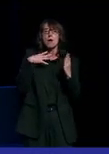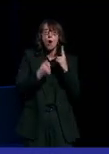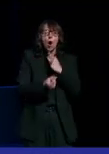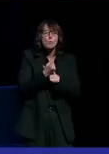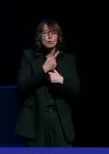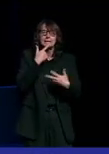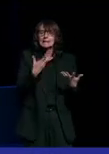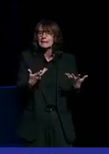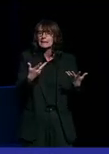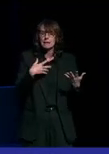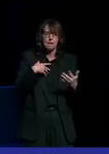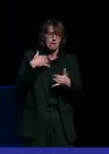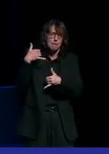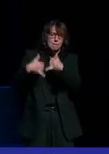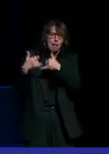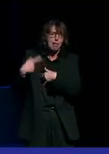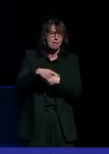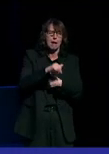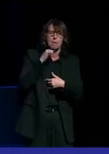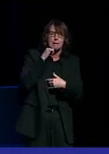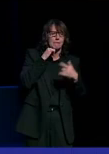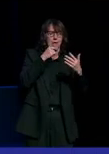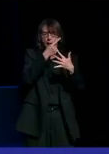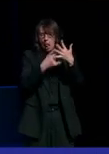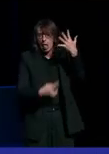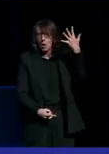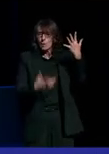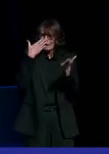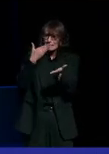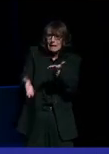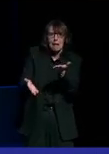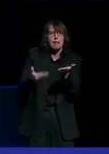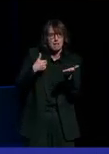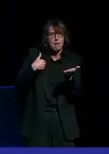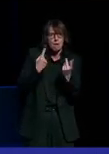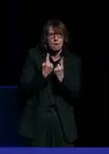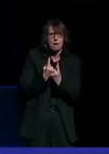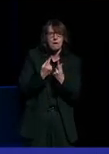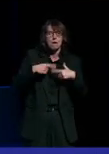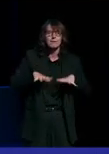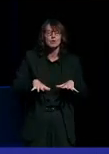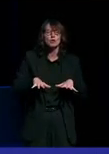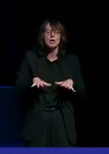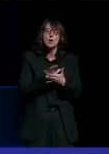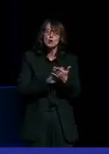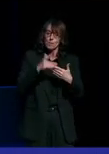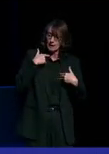lamb to the Gulf, dairy to the Far East, the list could go on. But the opportunity isn't just